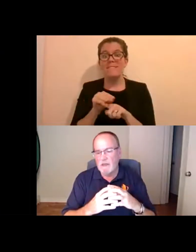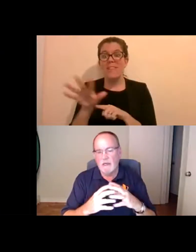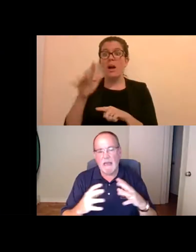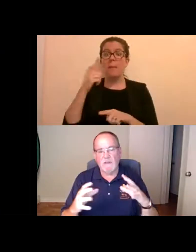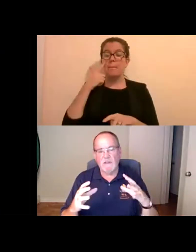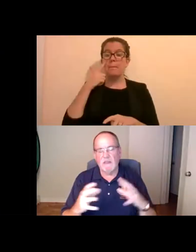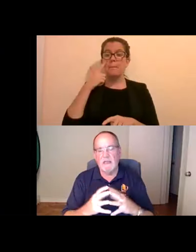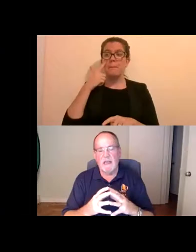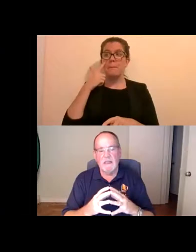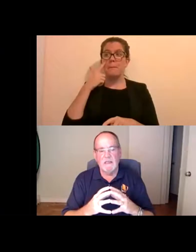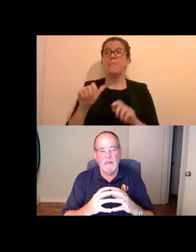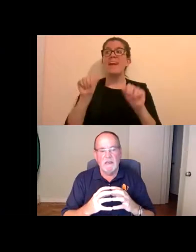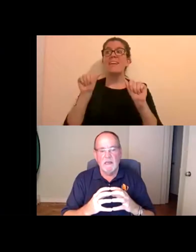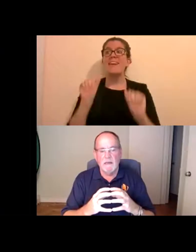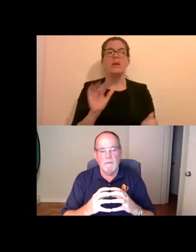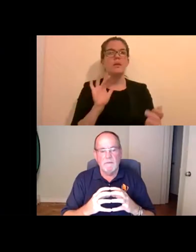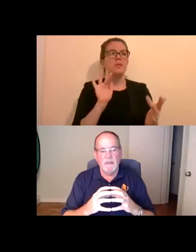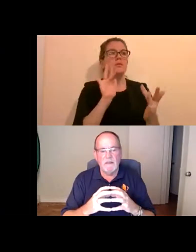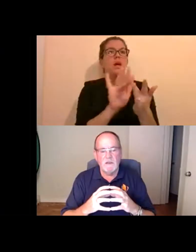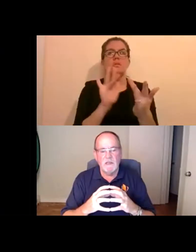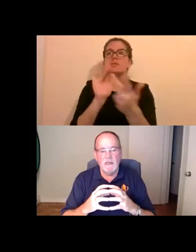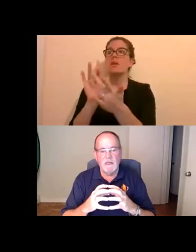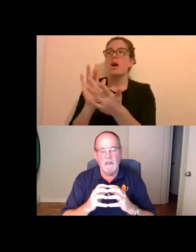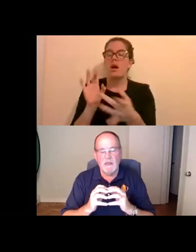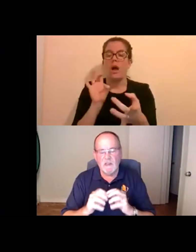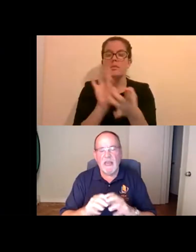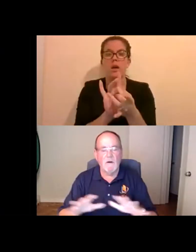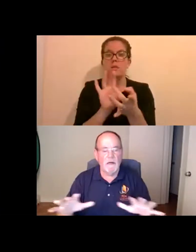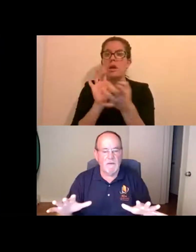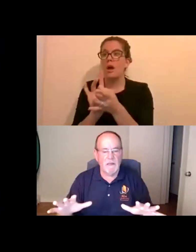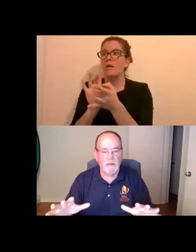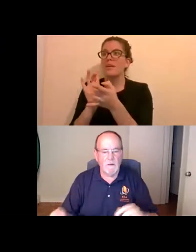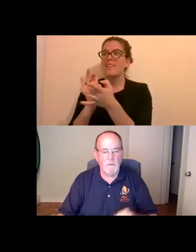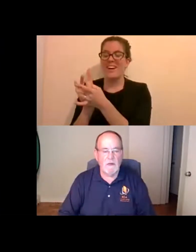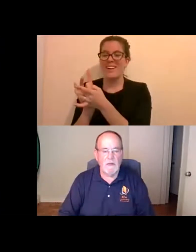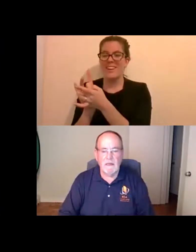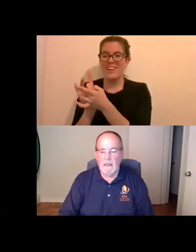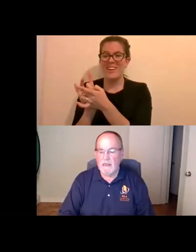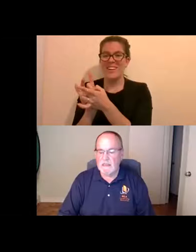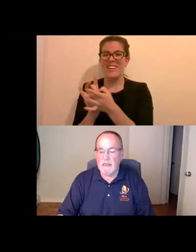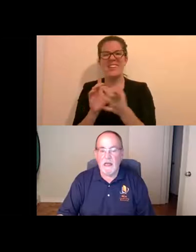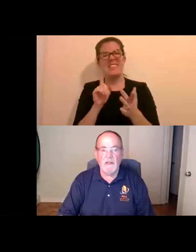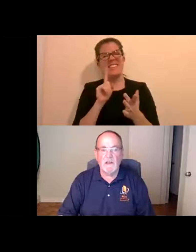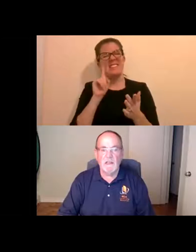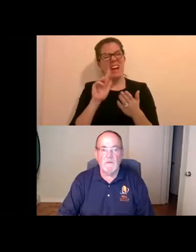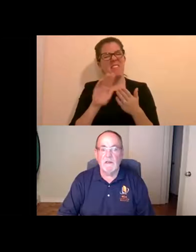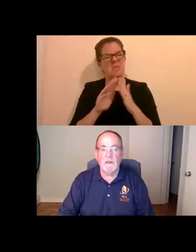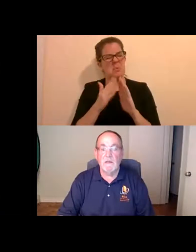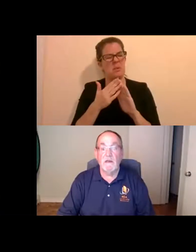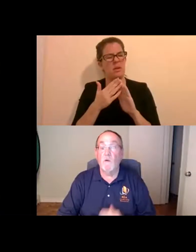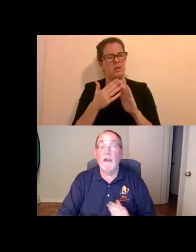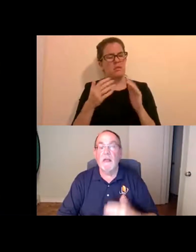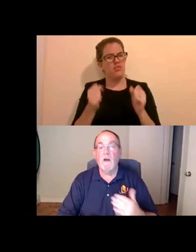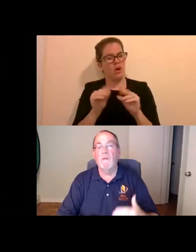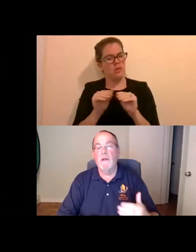gather. It allows us to connect. There's such a scattering of the deaf community that technology has been